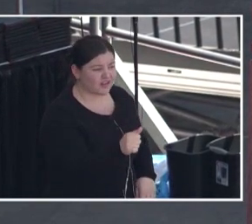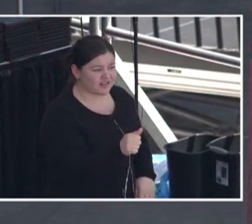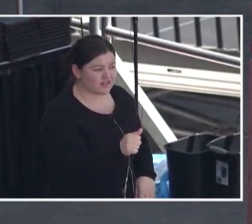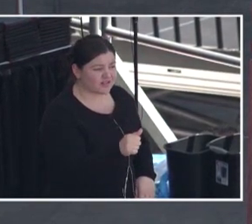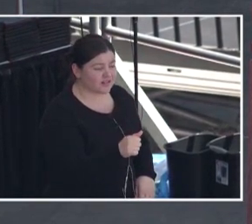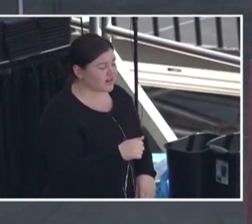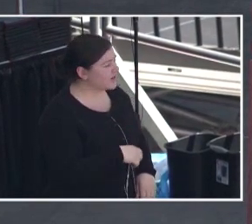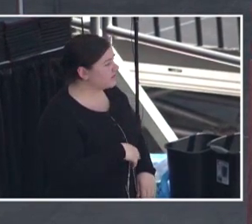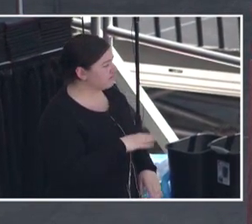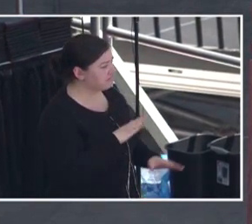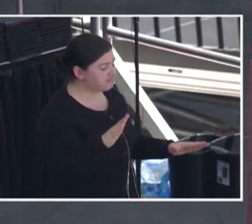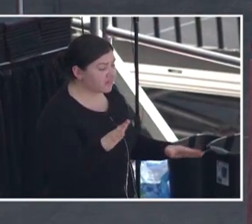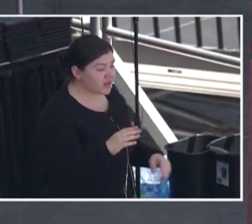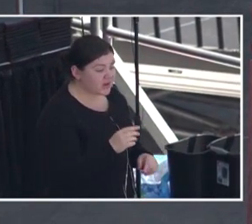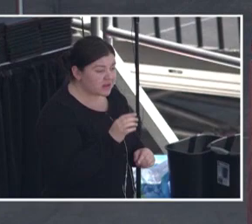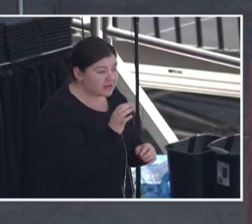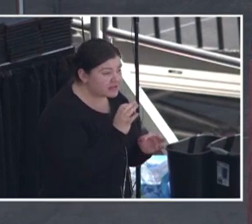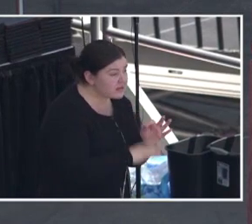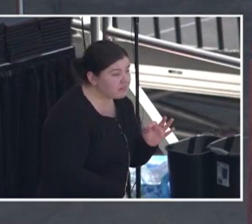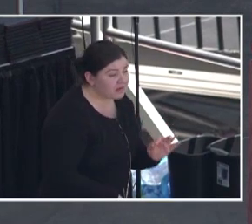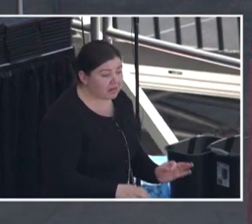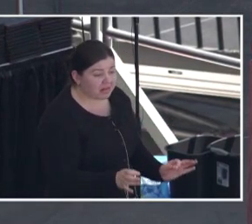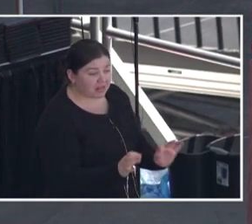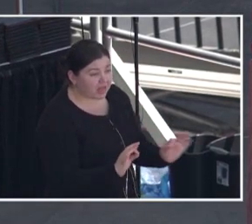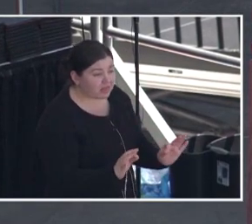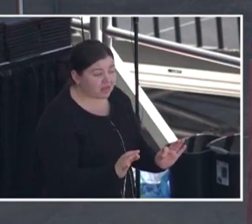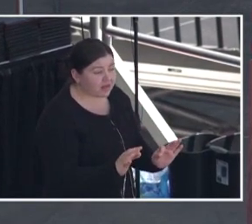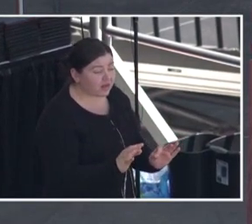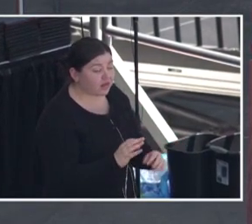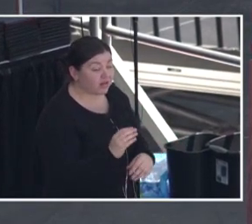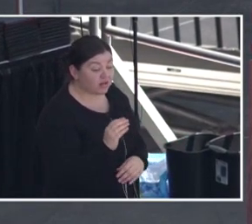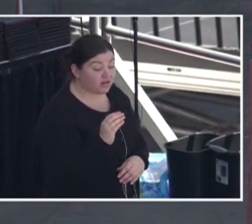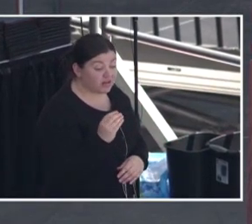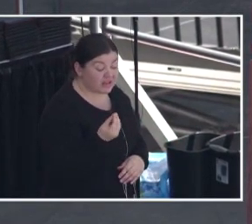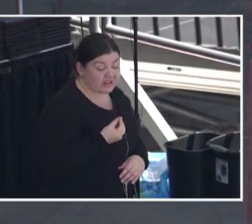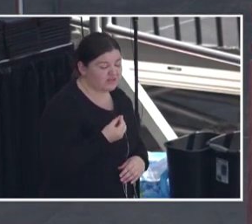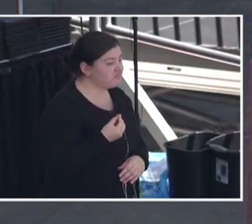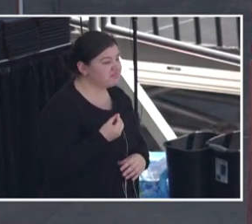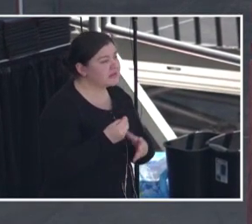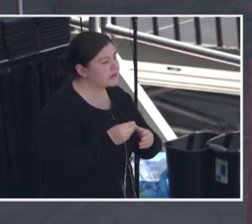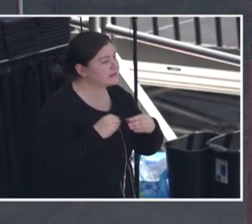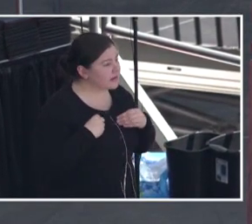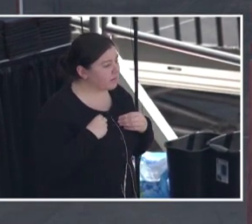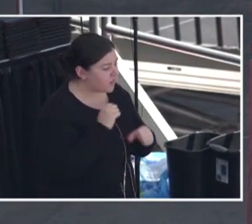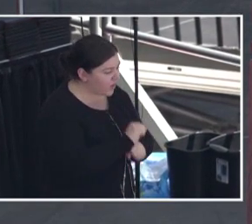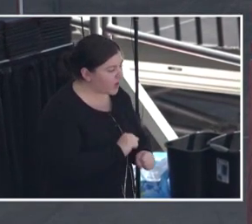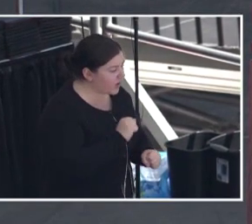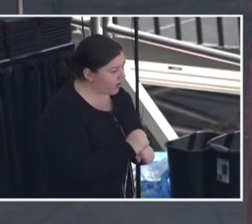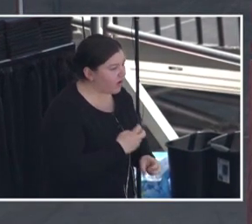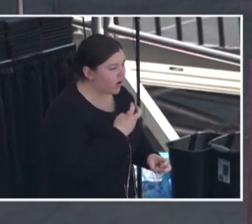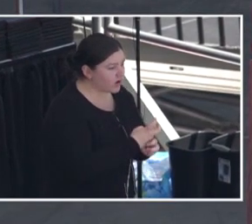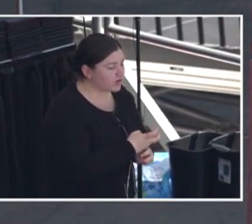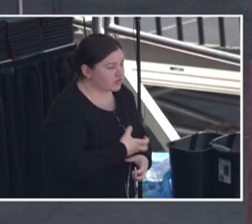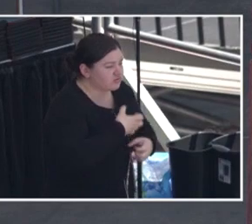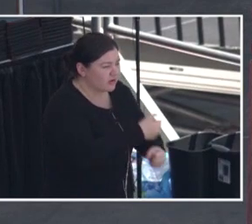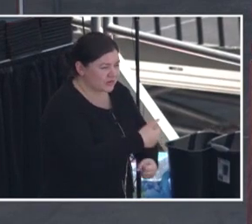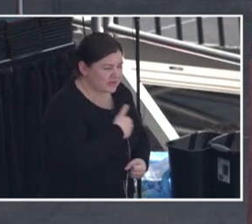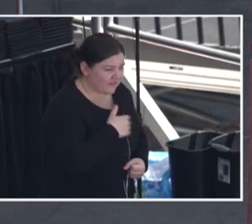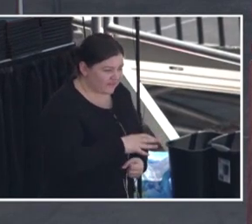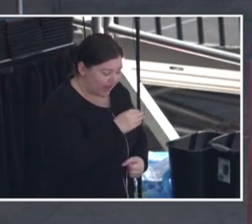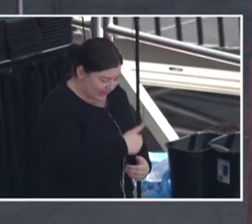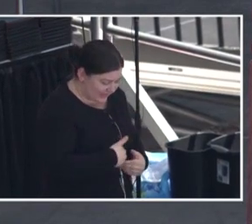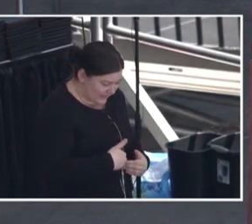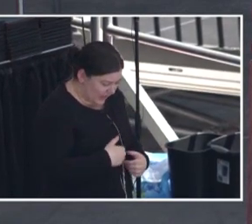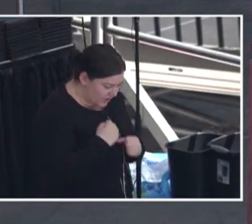small. Nothing is ever too grand. Find the inner strength that has taken you to this